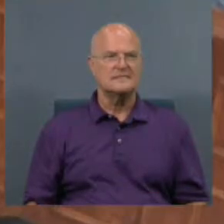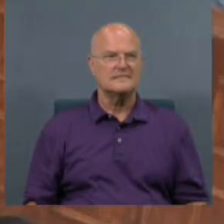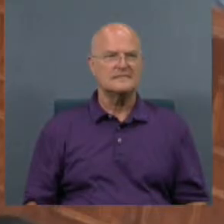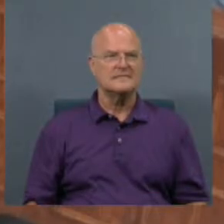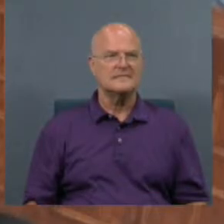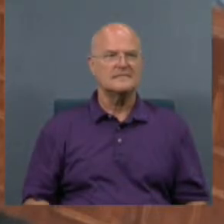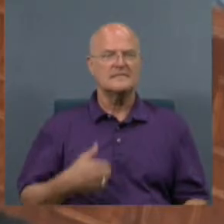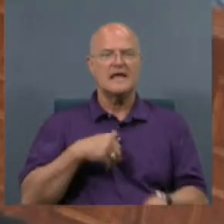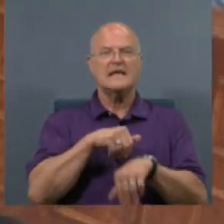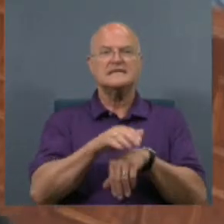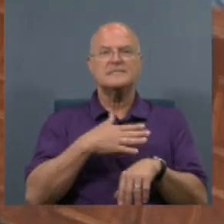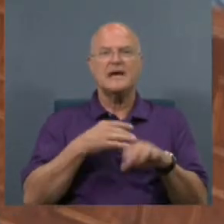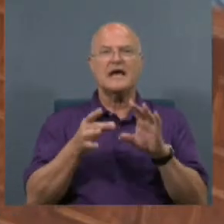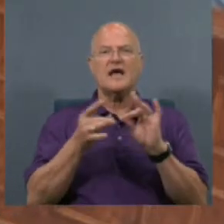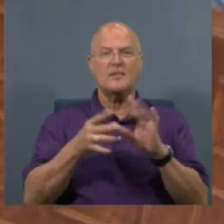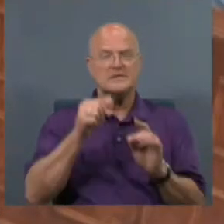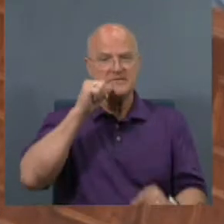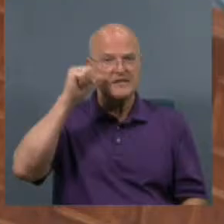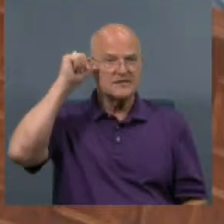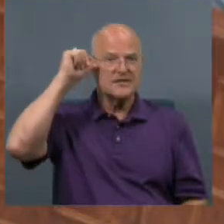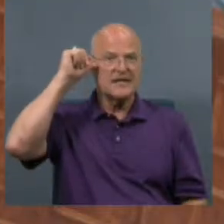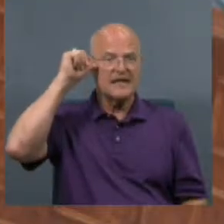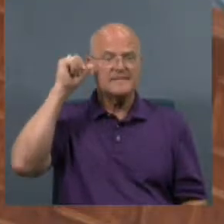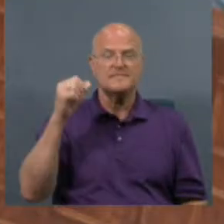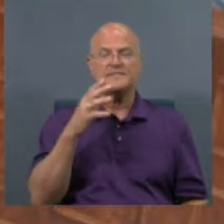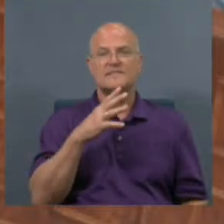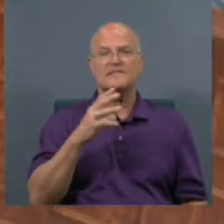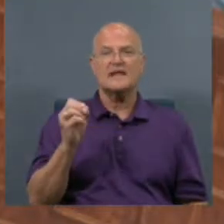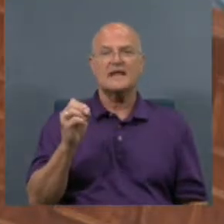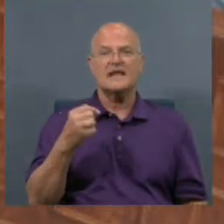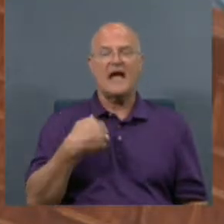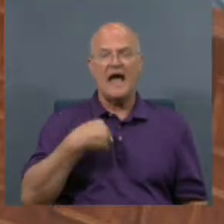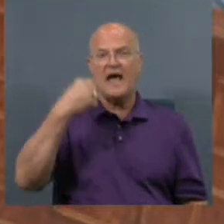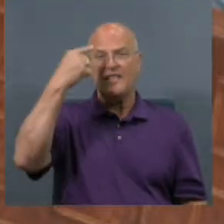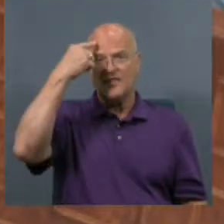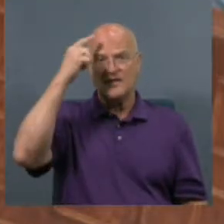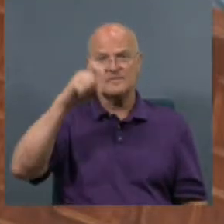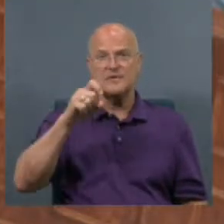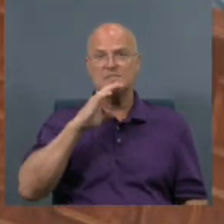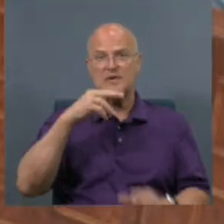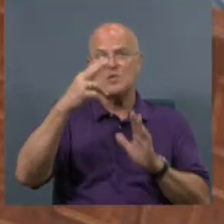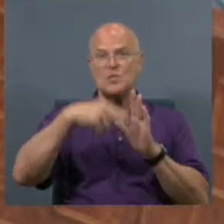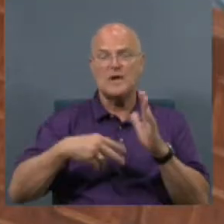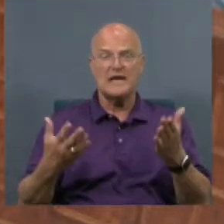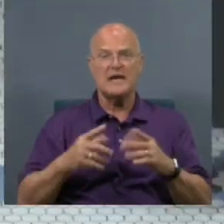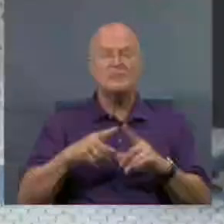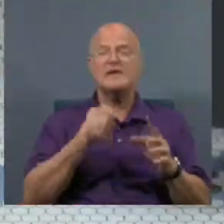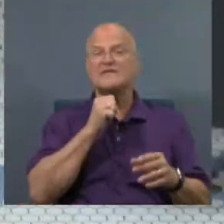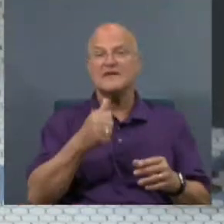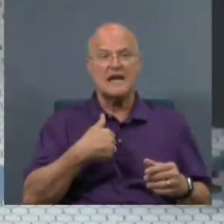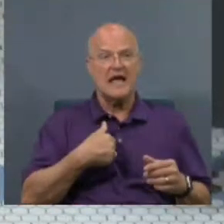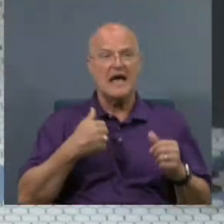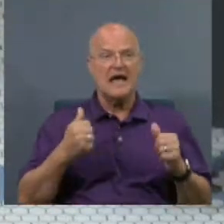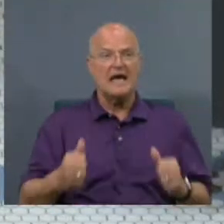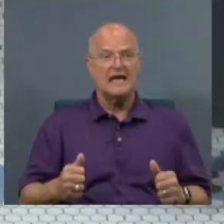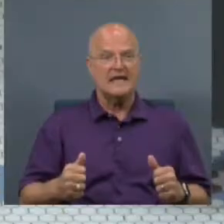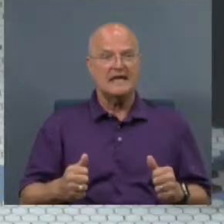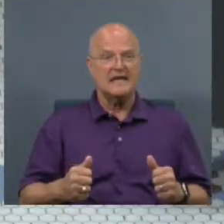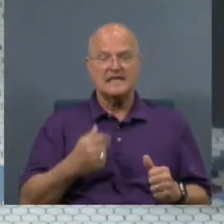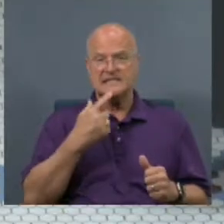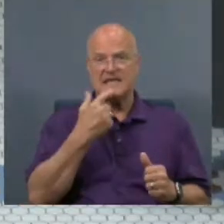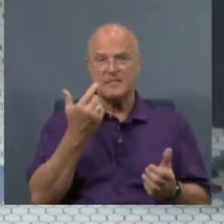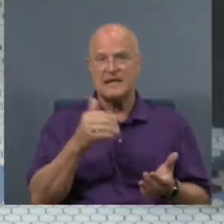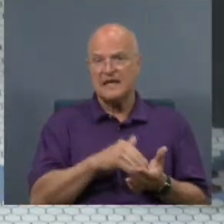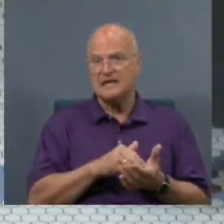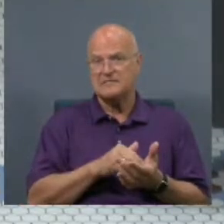So I sent my comments yesterday, and I thought they were supposed to be read here, but if not, I mean, I can say